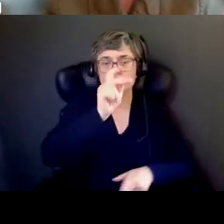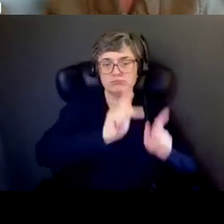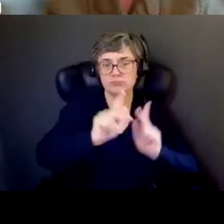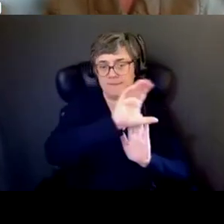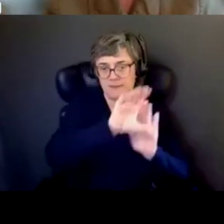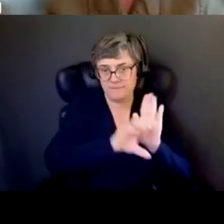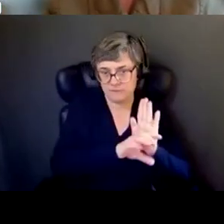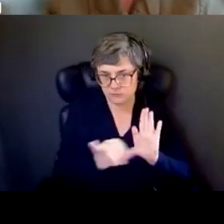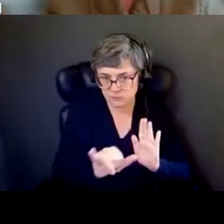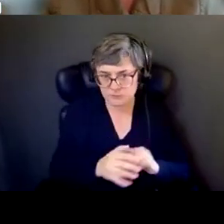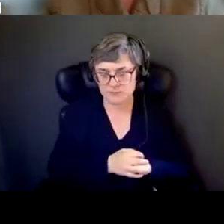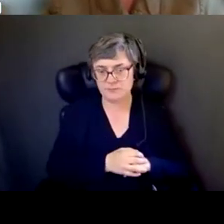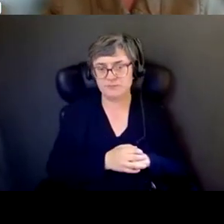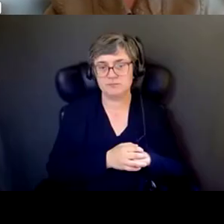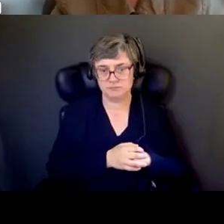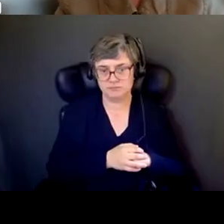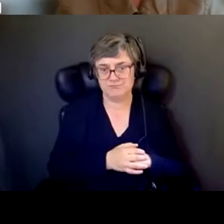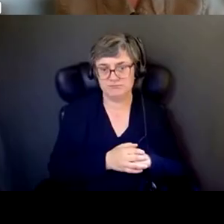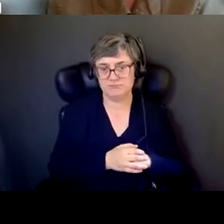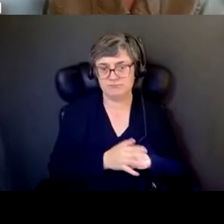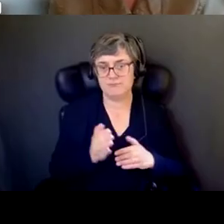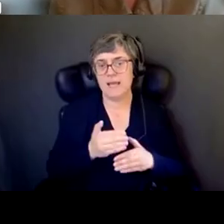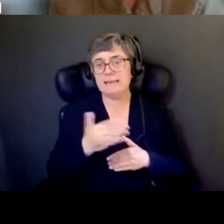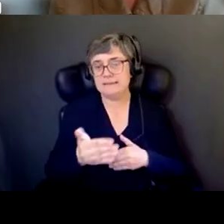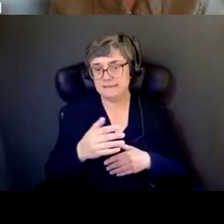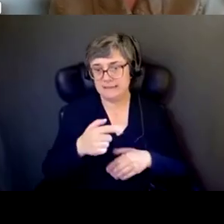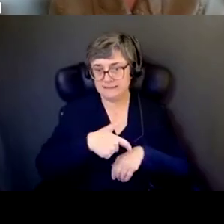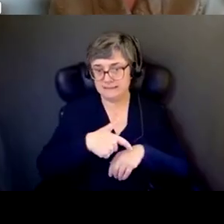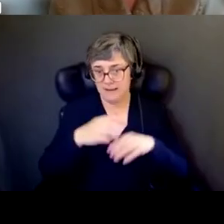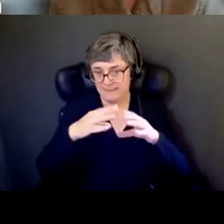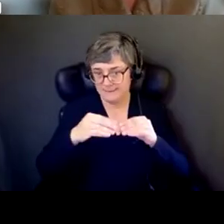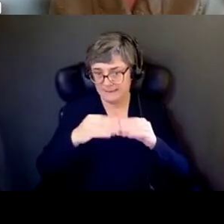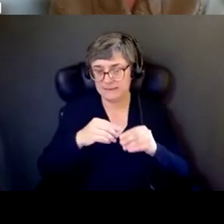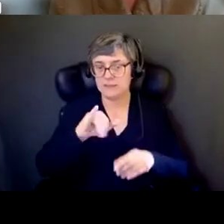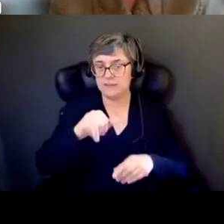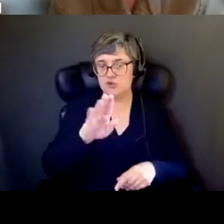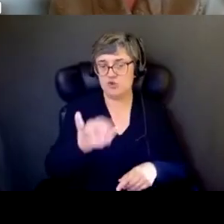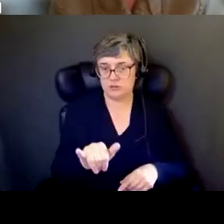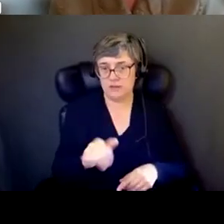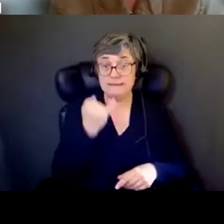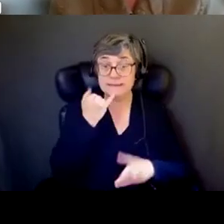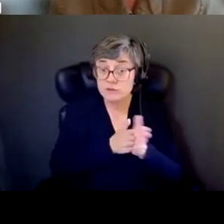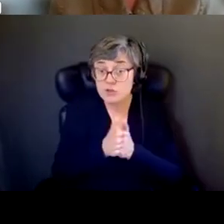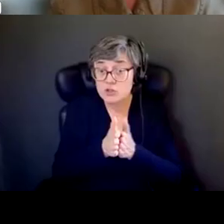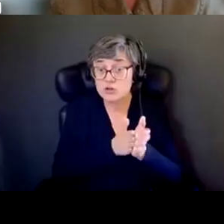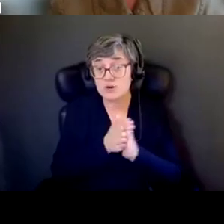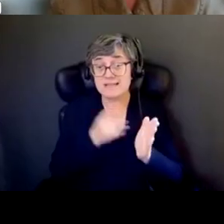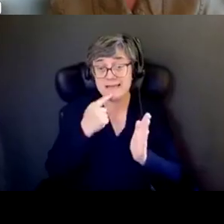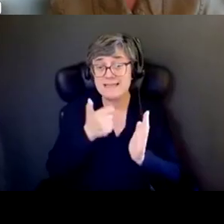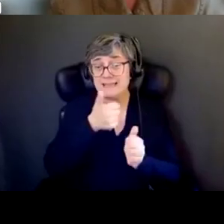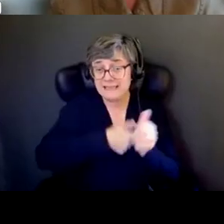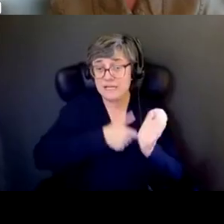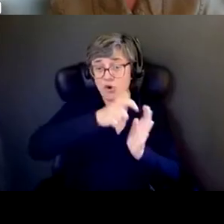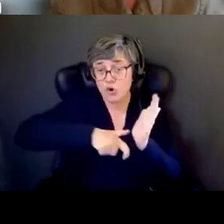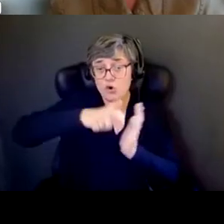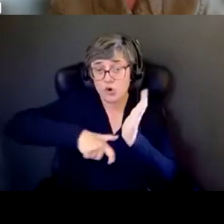And the UN Human Rights Council adopted a consensus to draft this or legally binding instrument for states that want to be a party to